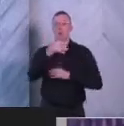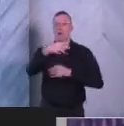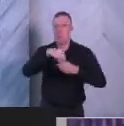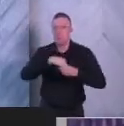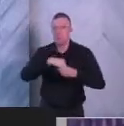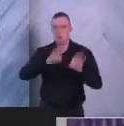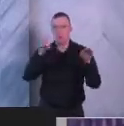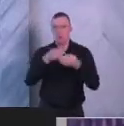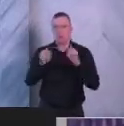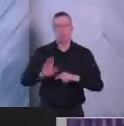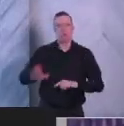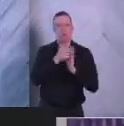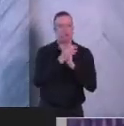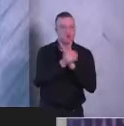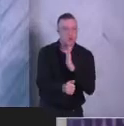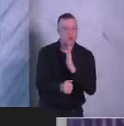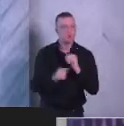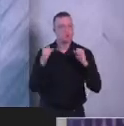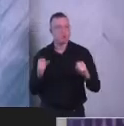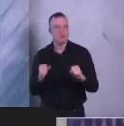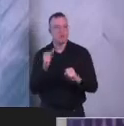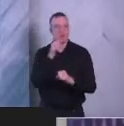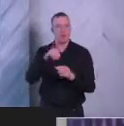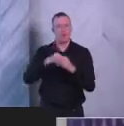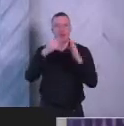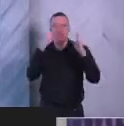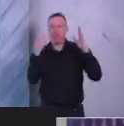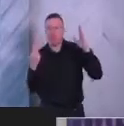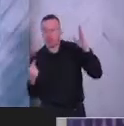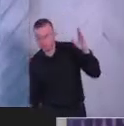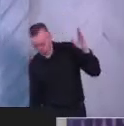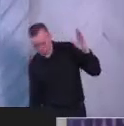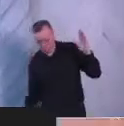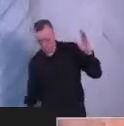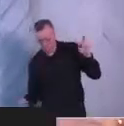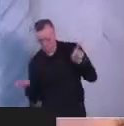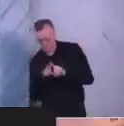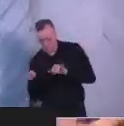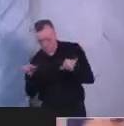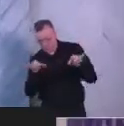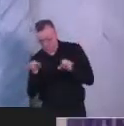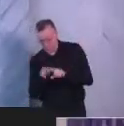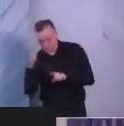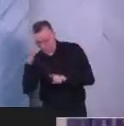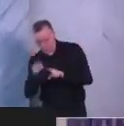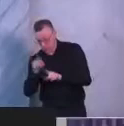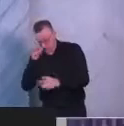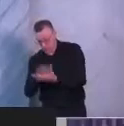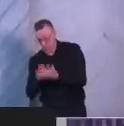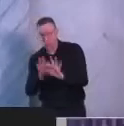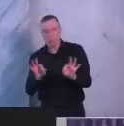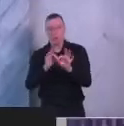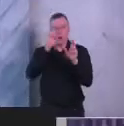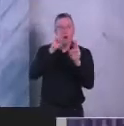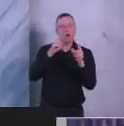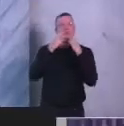people's strengths. And instead of getting caught in this rabbit hole of having to have the same thought and belief, we need to recognize and honor and value that we each have